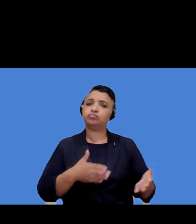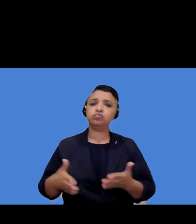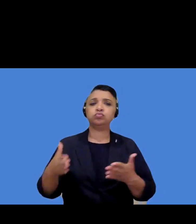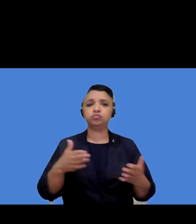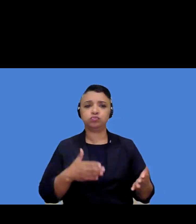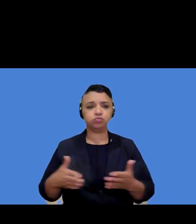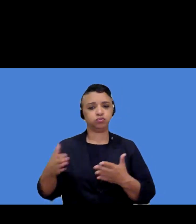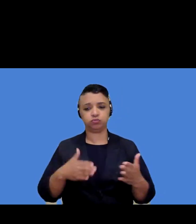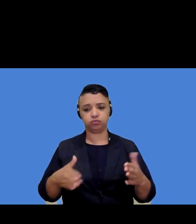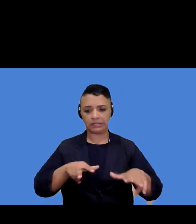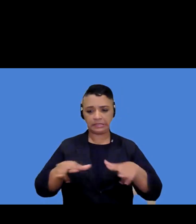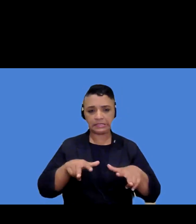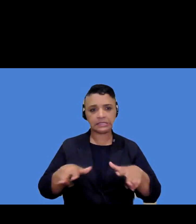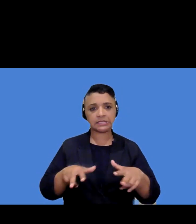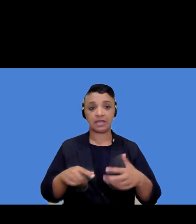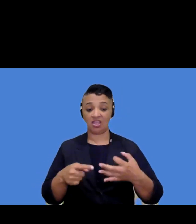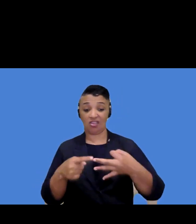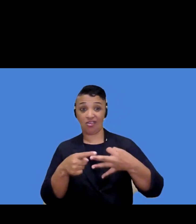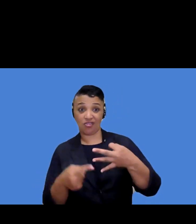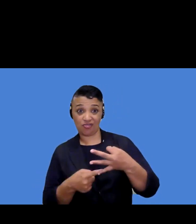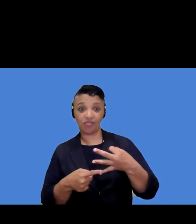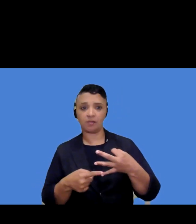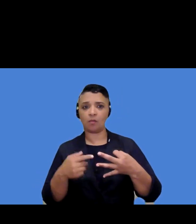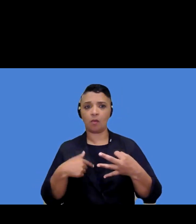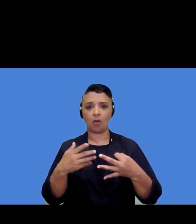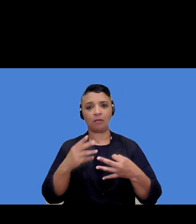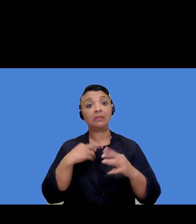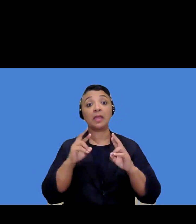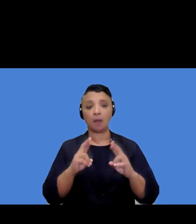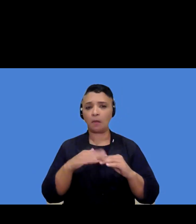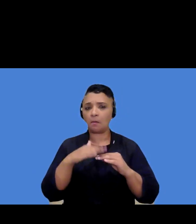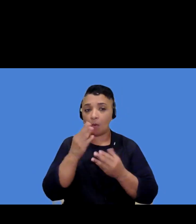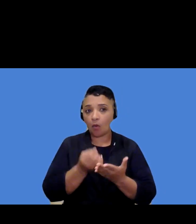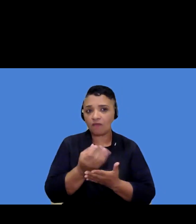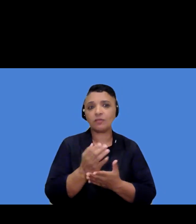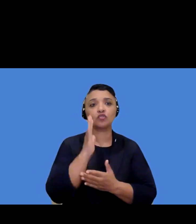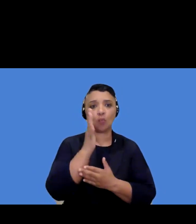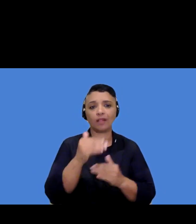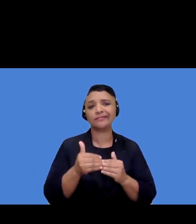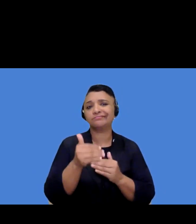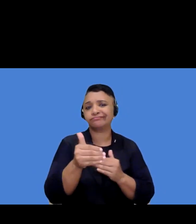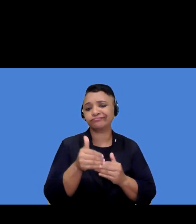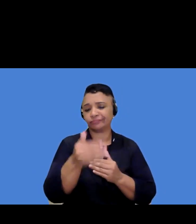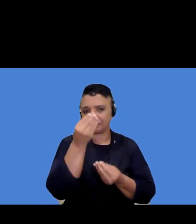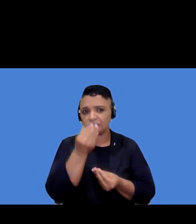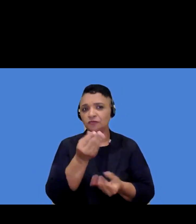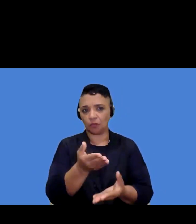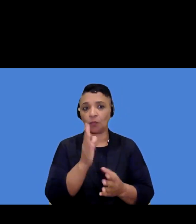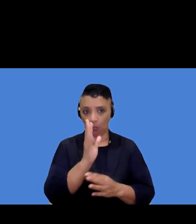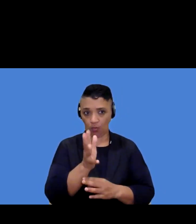of these last 3 regional summits that I mentioned, so I hope to have more information for you soon.